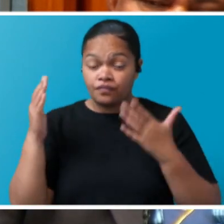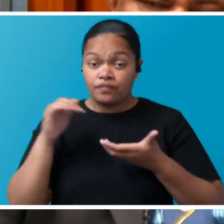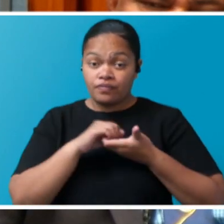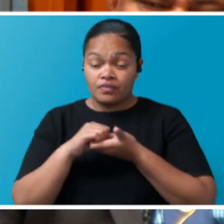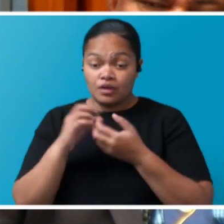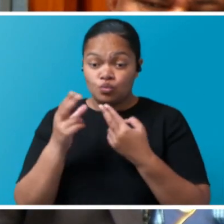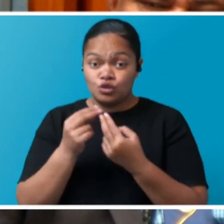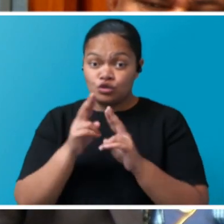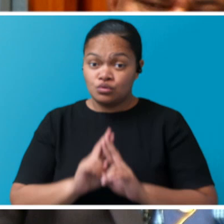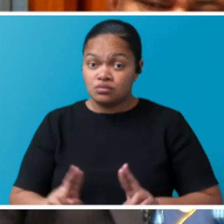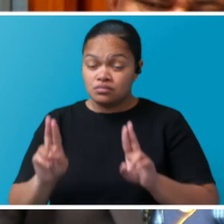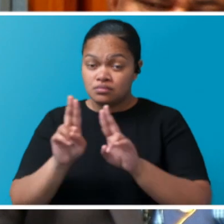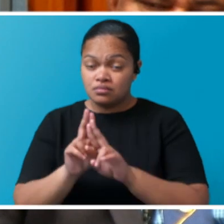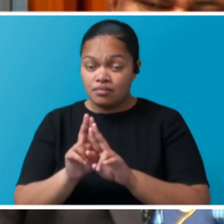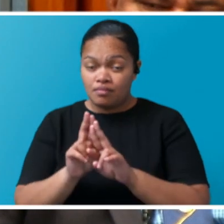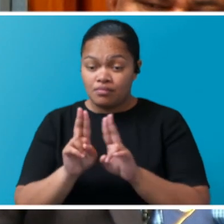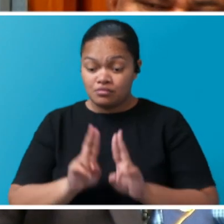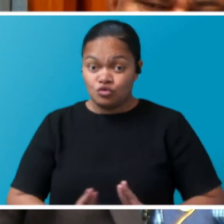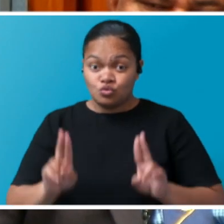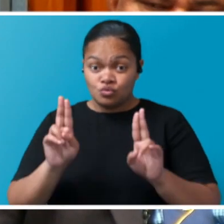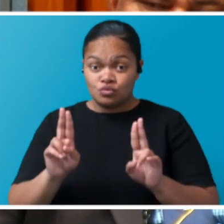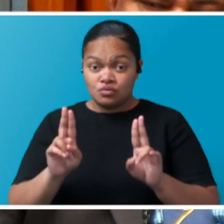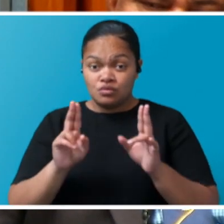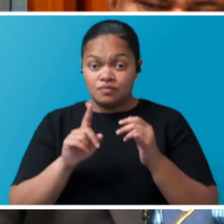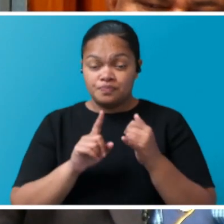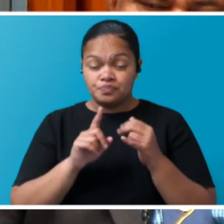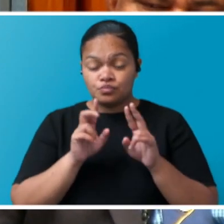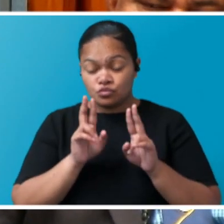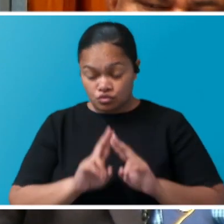Nations Development Program, as well as United Nations